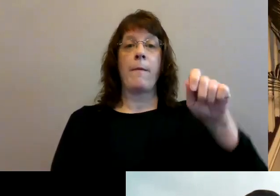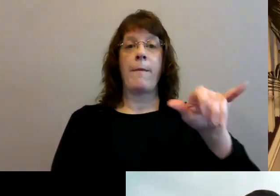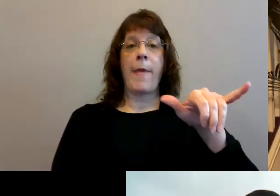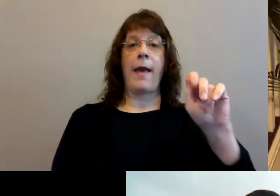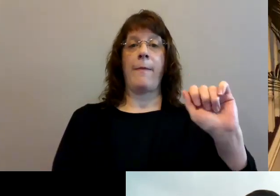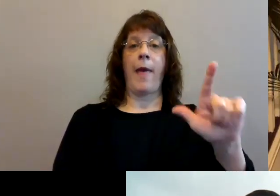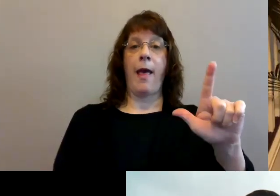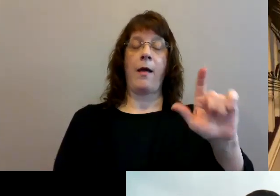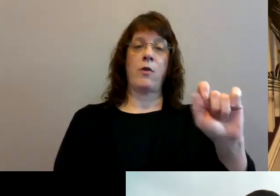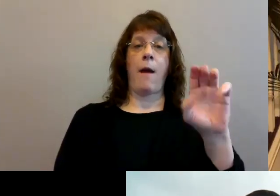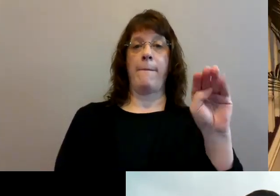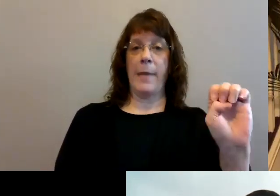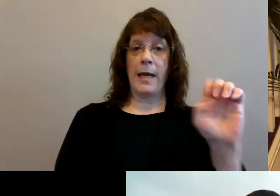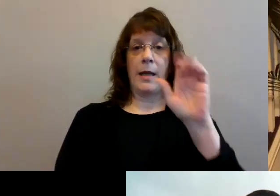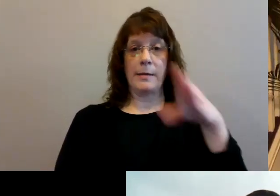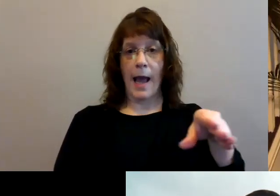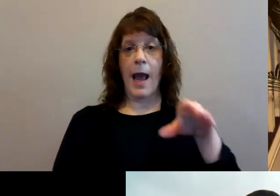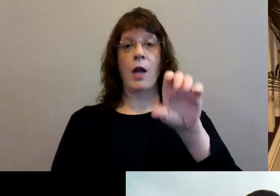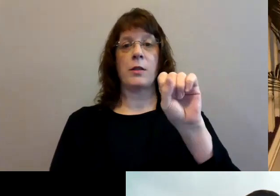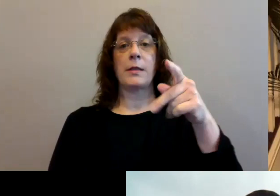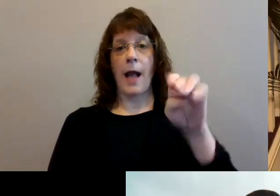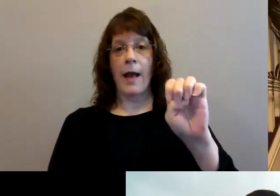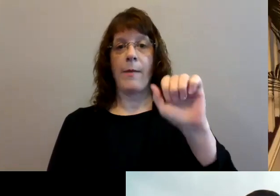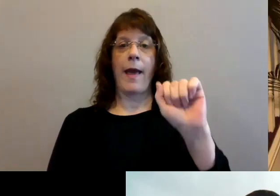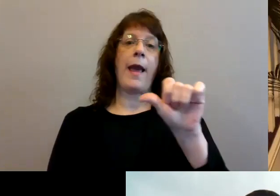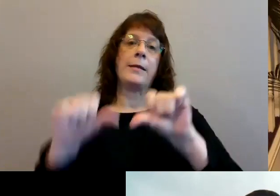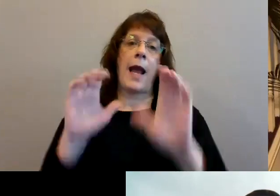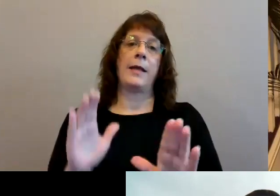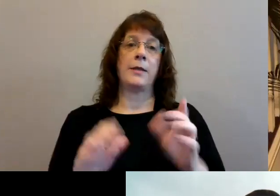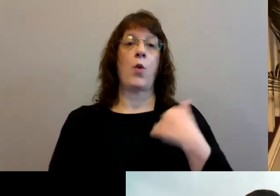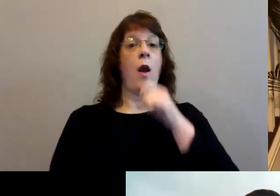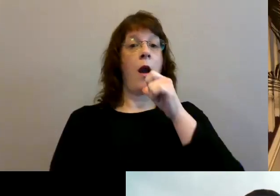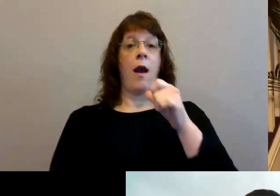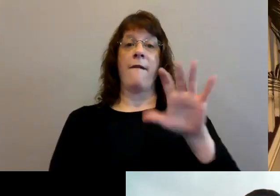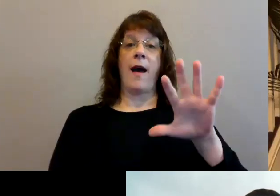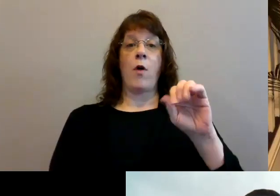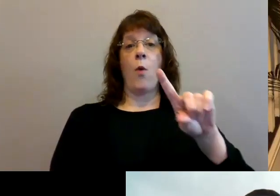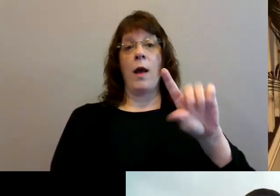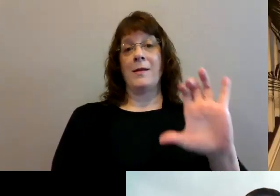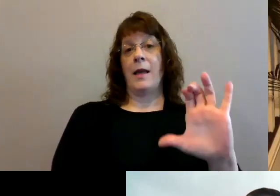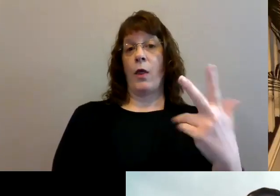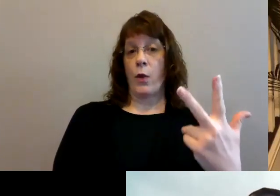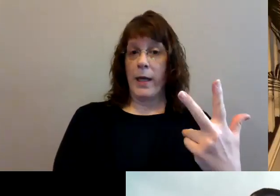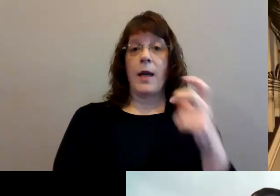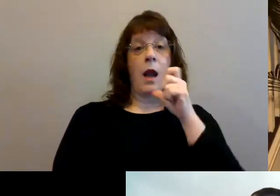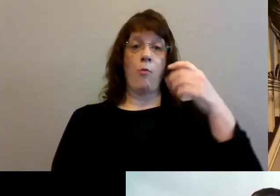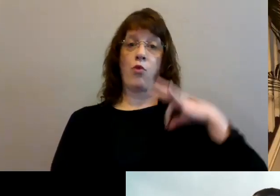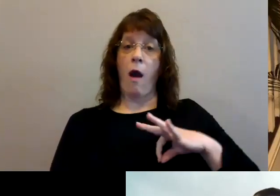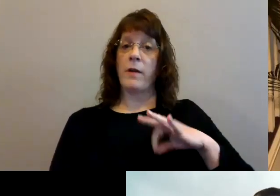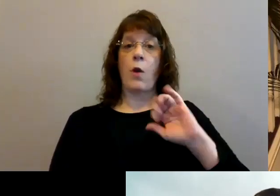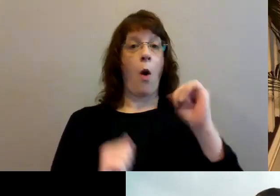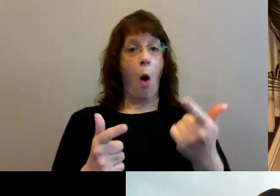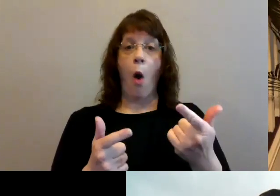paypal.me/skypeascientist. We're a 501c3 nonprofit, so it's all tax deductible if that's the kind of thing you're into.